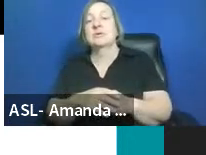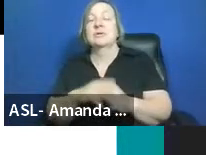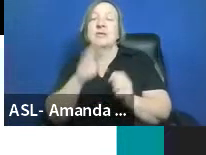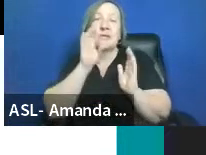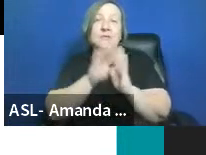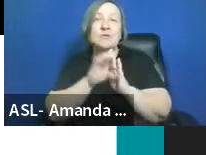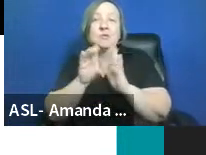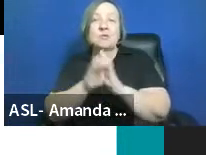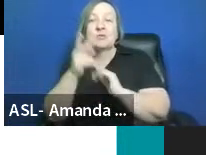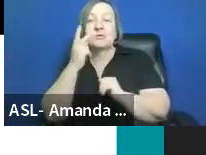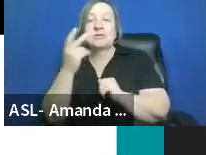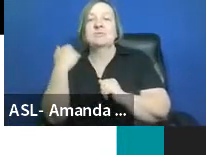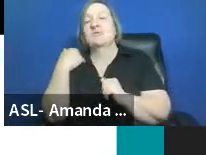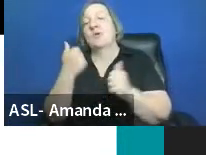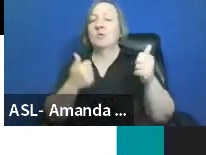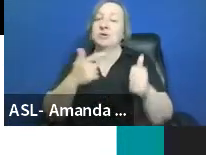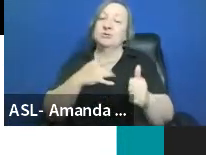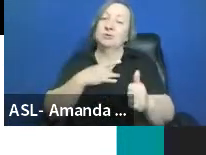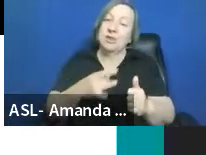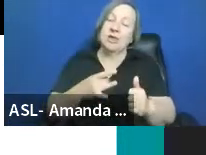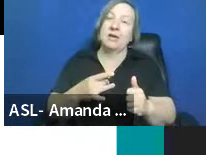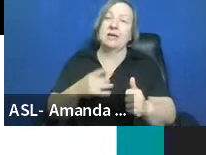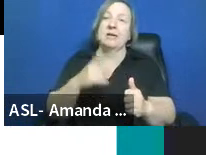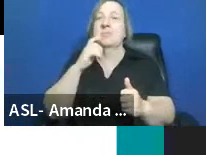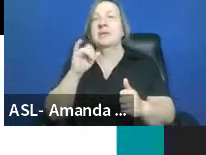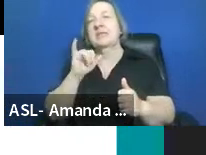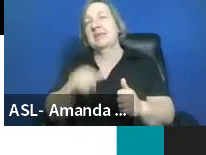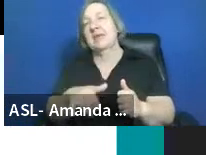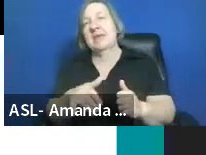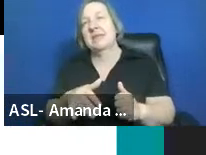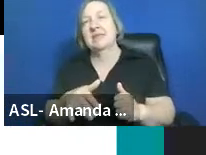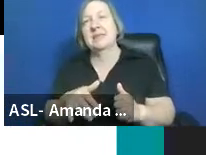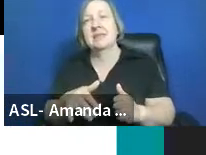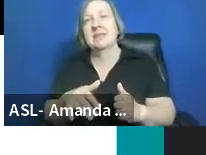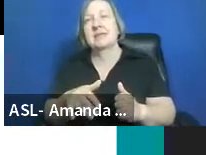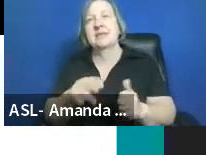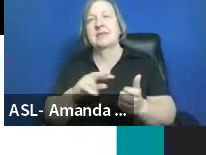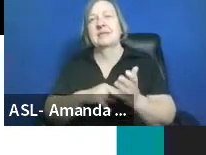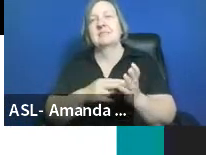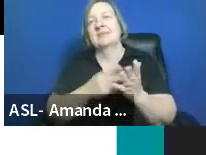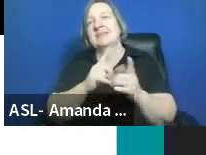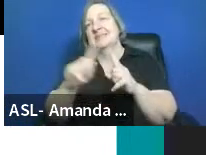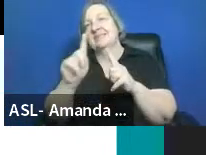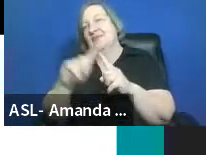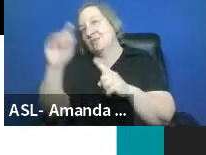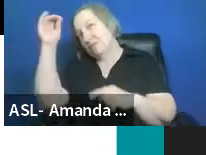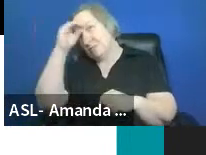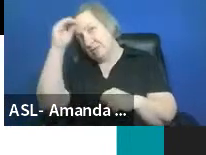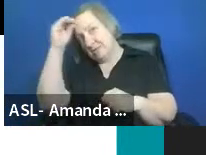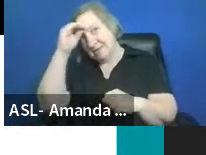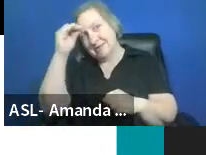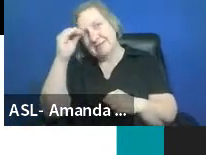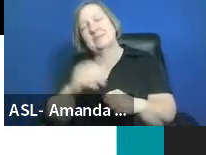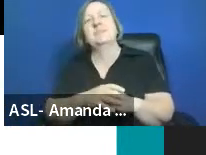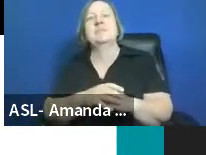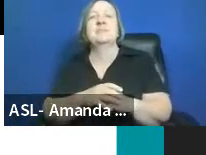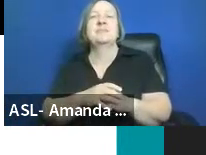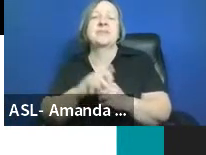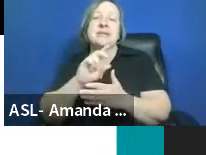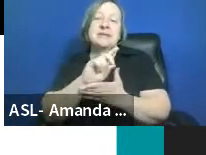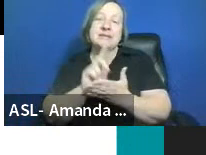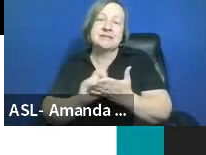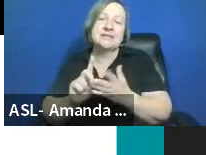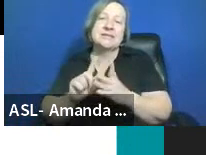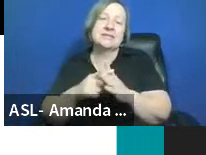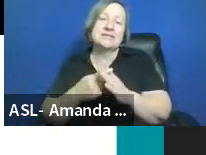and then saying, which of these do you like? Because that leads to differing opinions, and design does